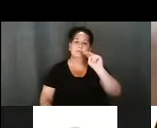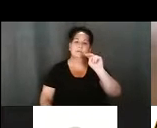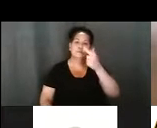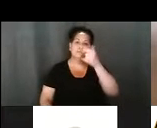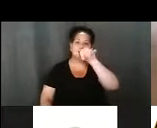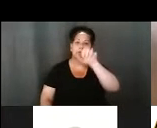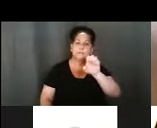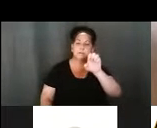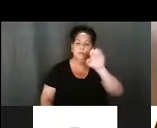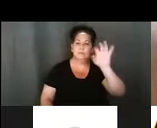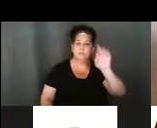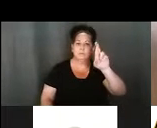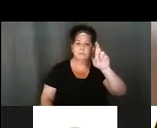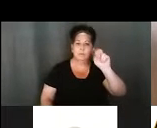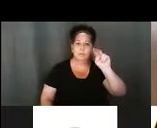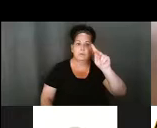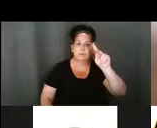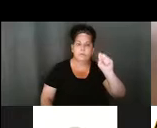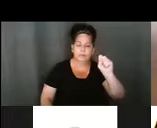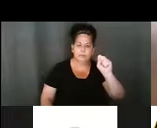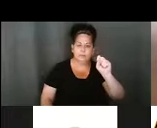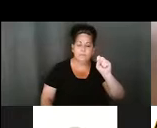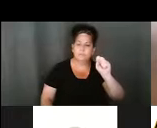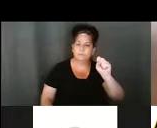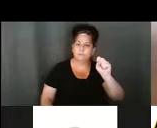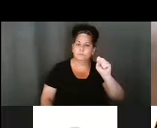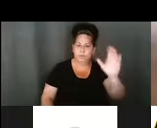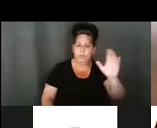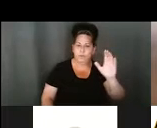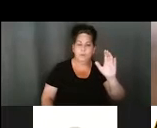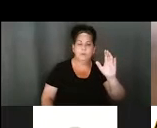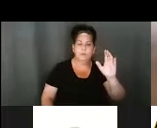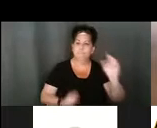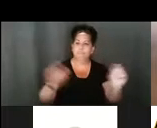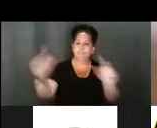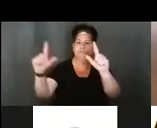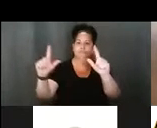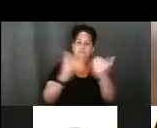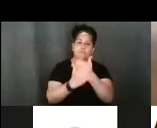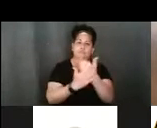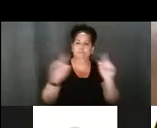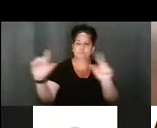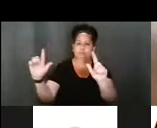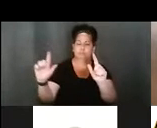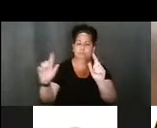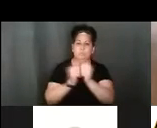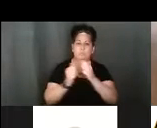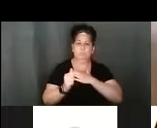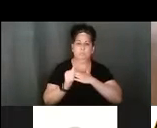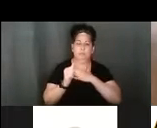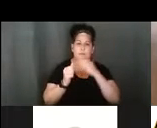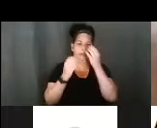there will be a slide that will come up after our Q&A with my contact information. Again, those are all of